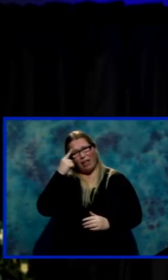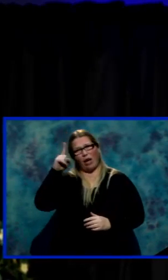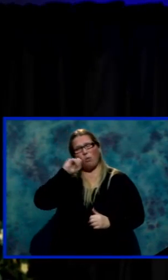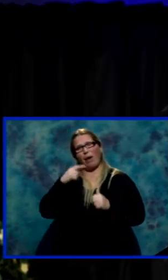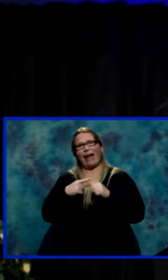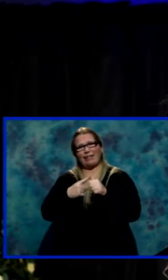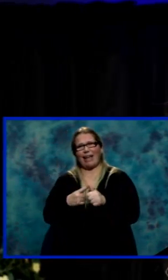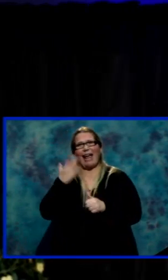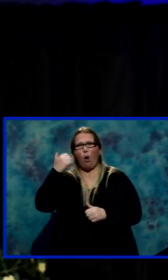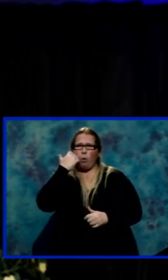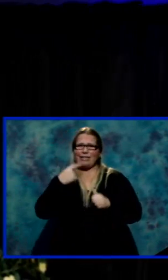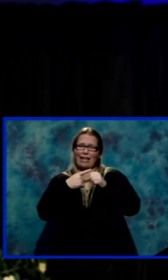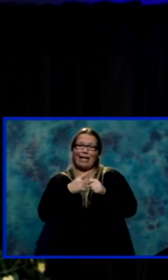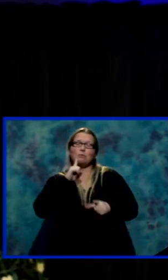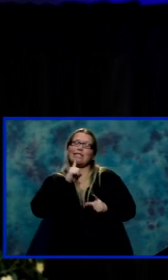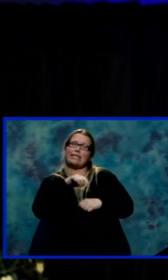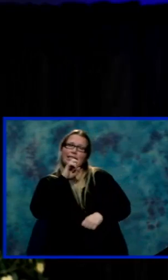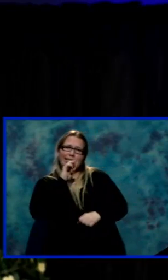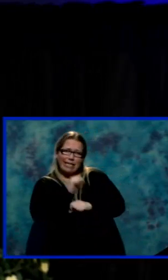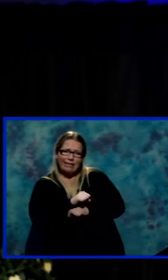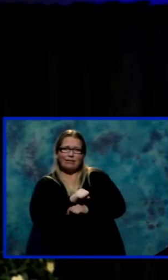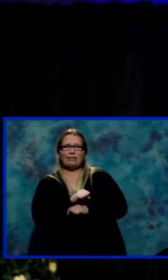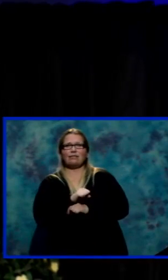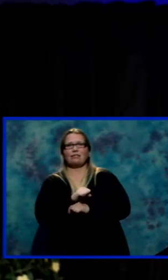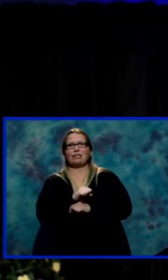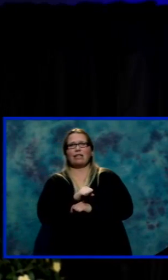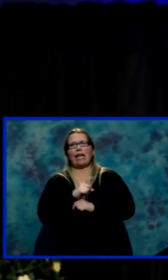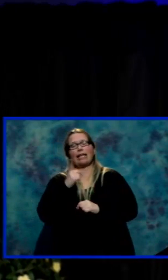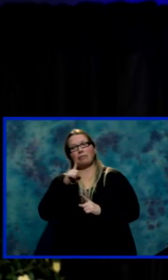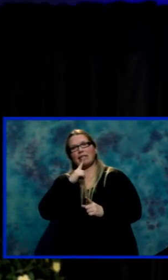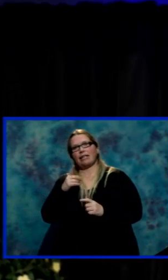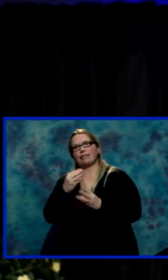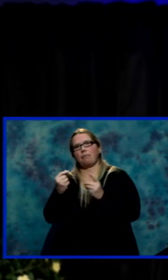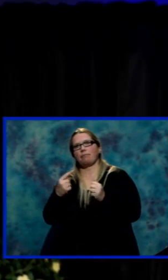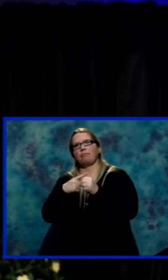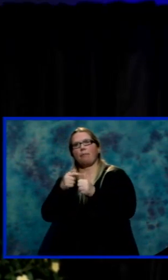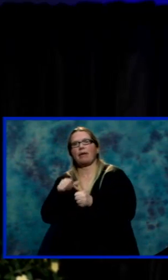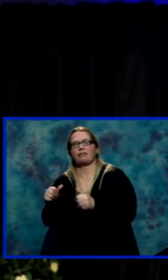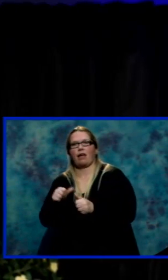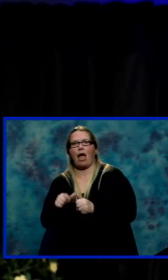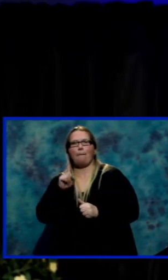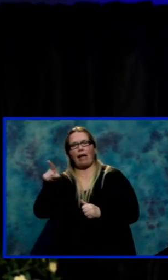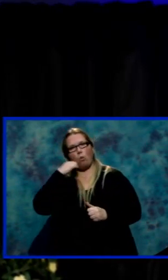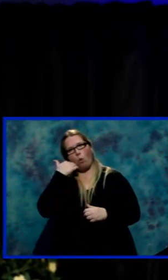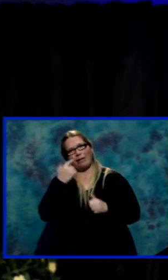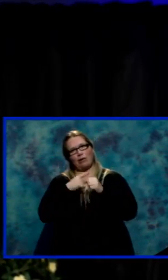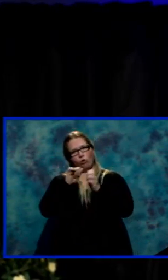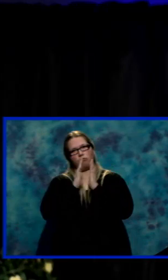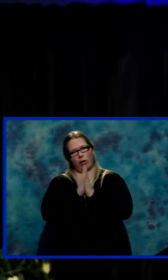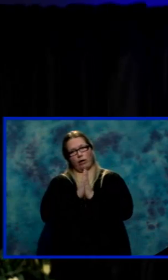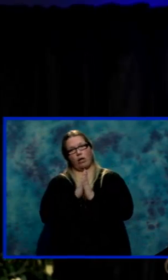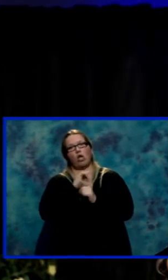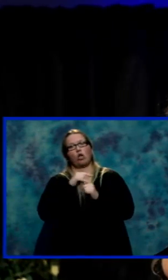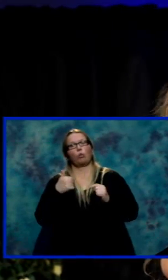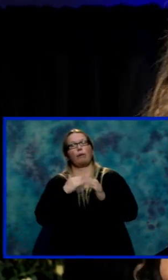He always answers. And sometimes he says yes. Sometimes he says something better. But he always answers. So let's pray now